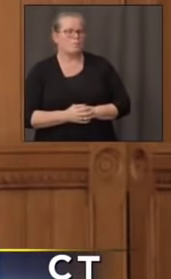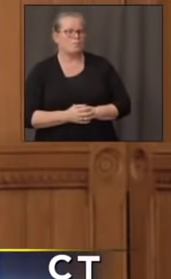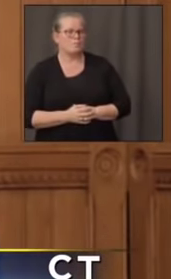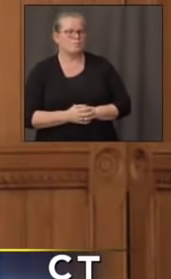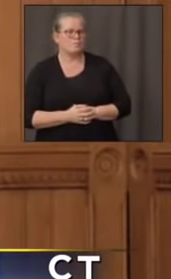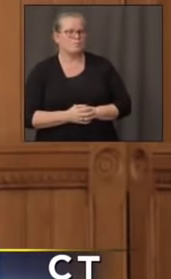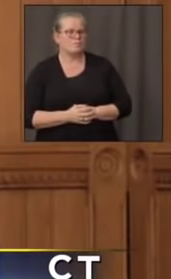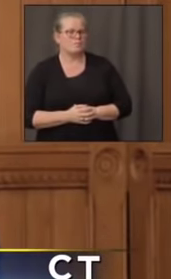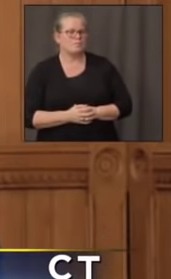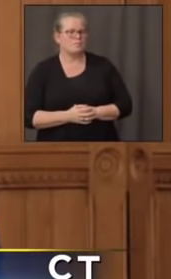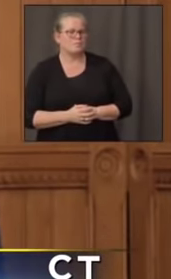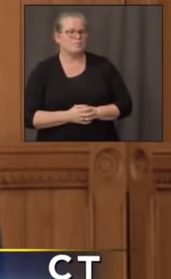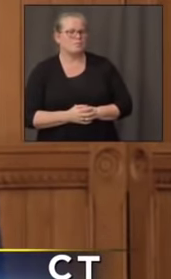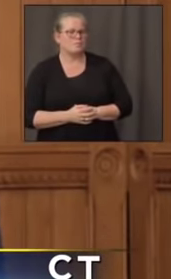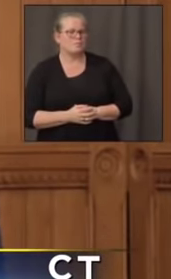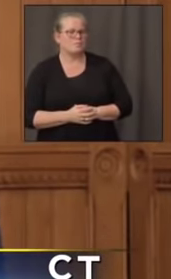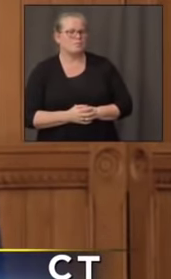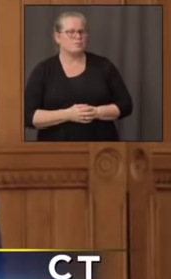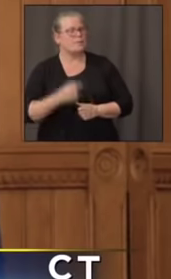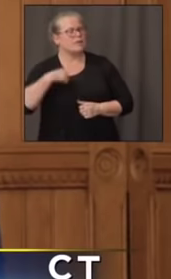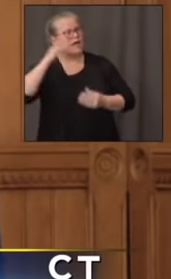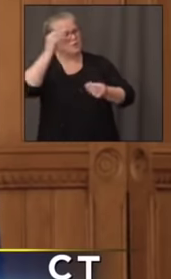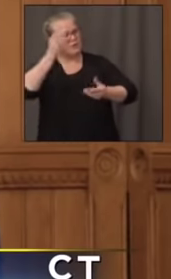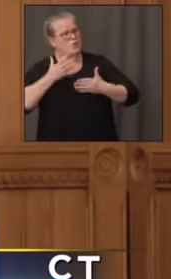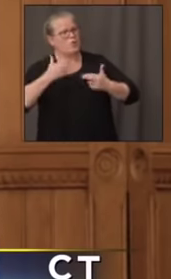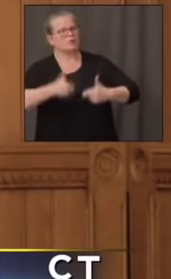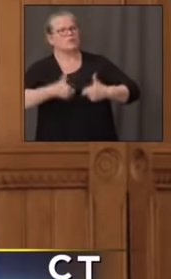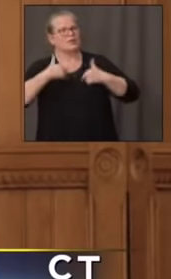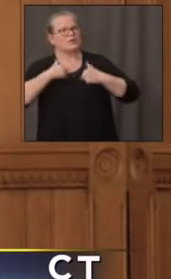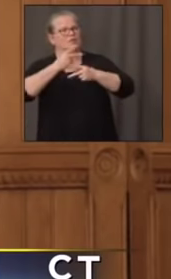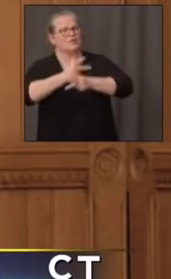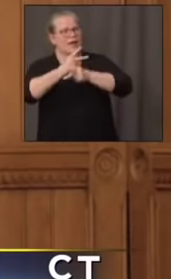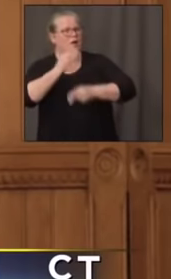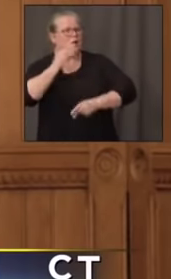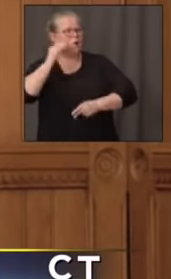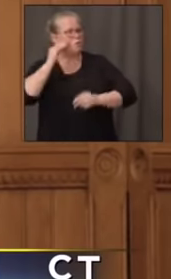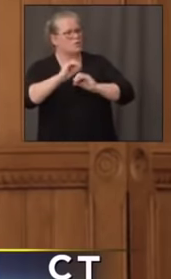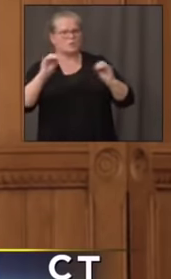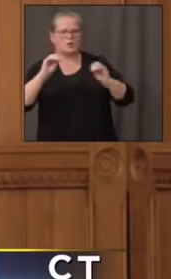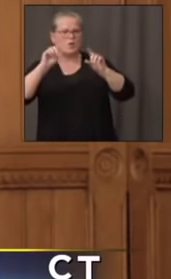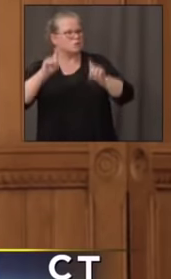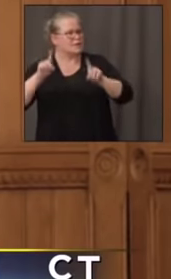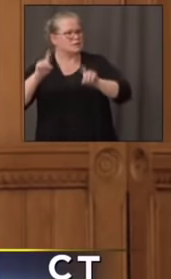I've been told there hasn't been testing in residential care homes. Right.